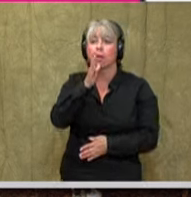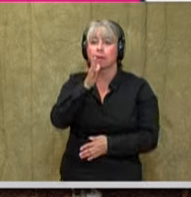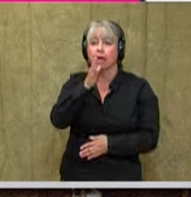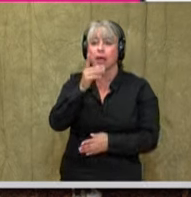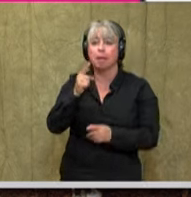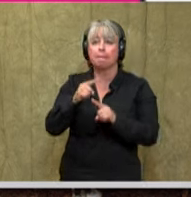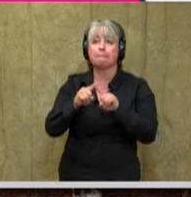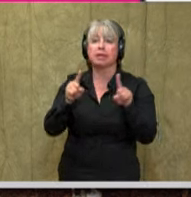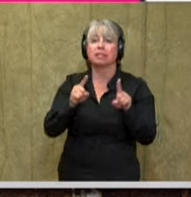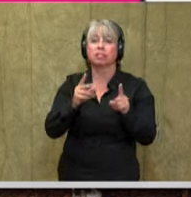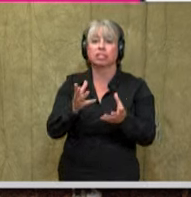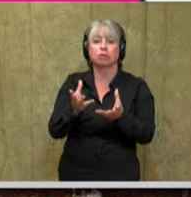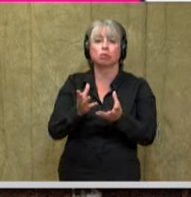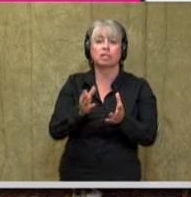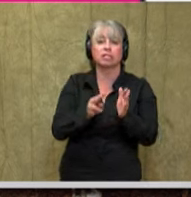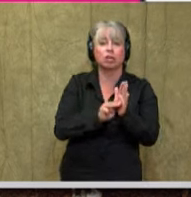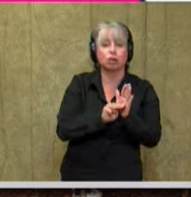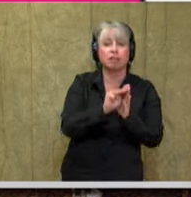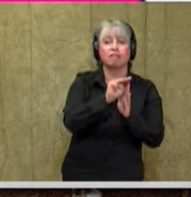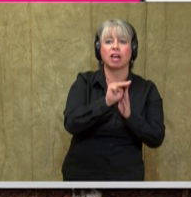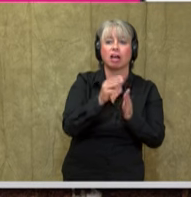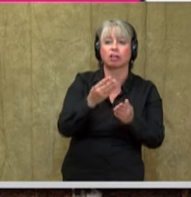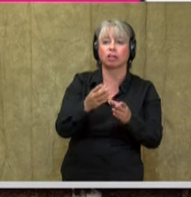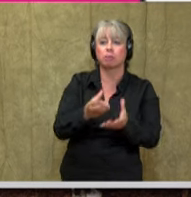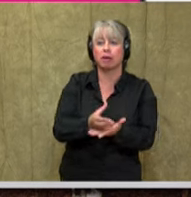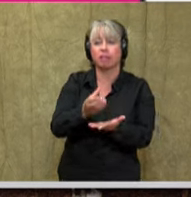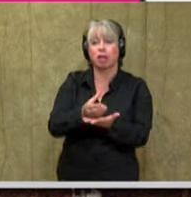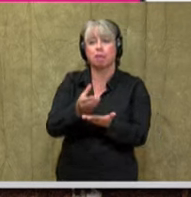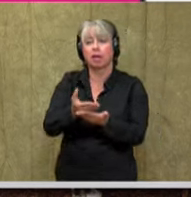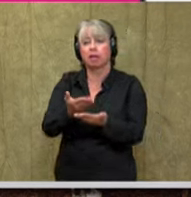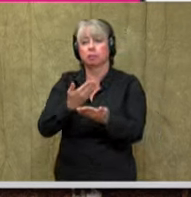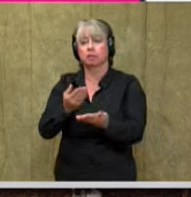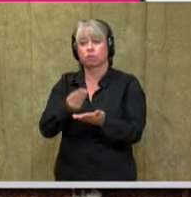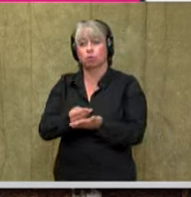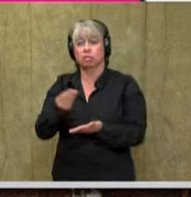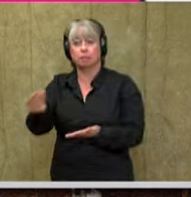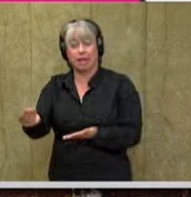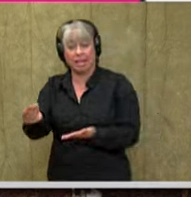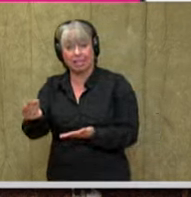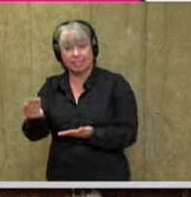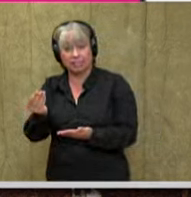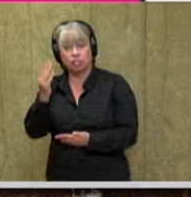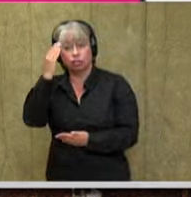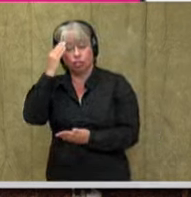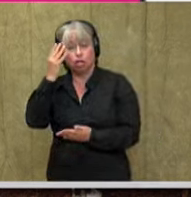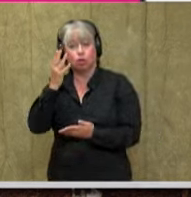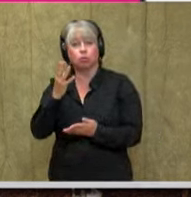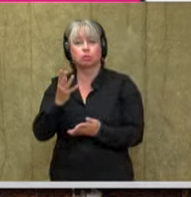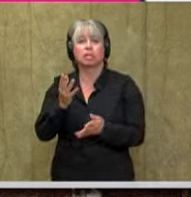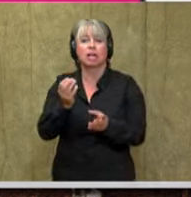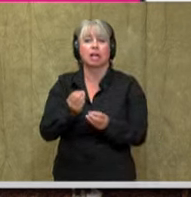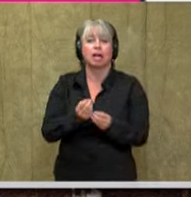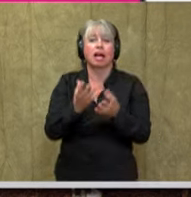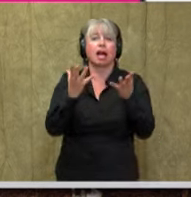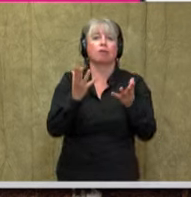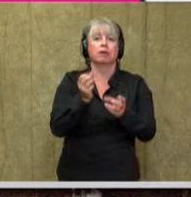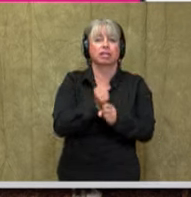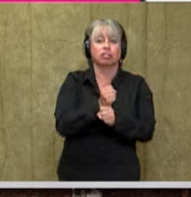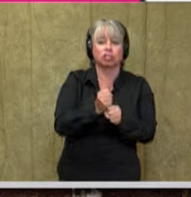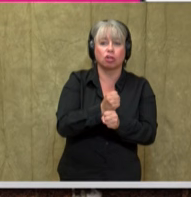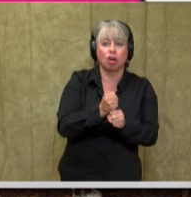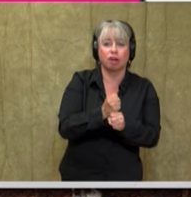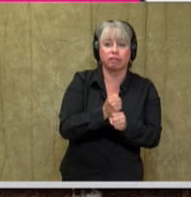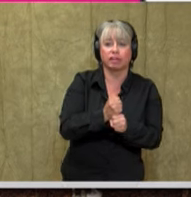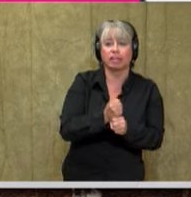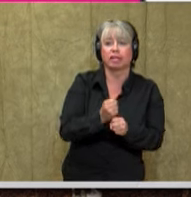the mug before she purchases it. So she knows how much coffee it will hold. Help Bailey find the volume of the